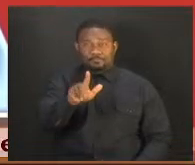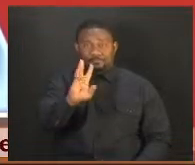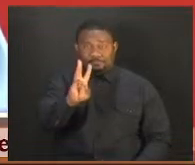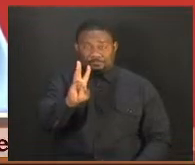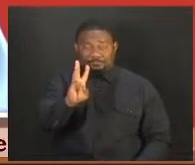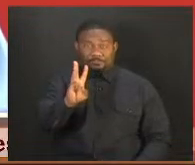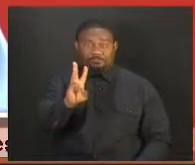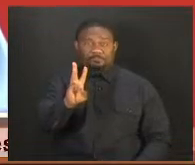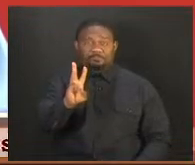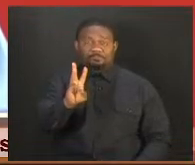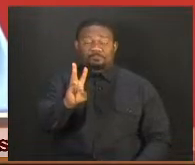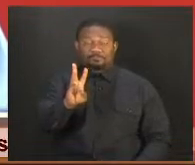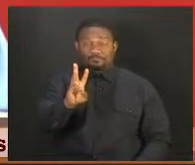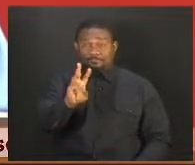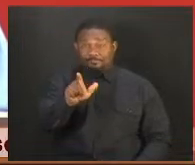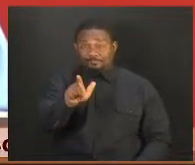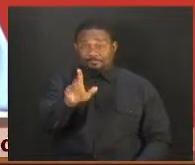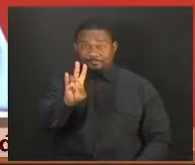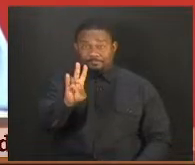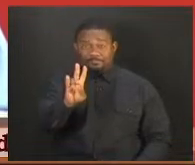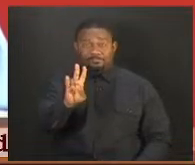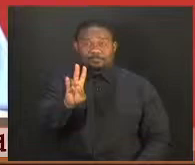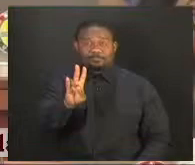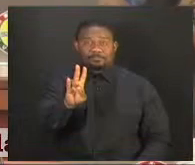26, 27,